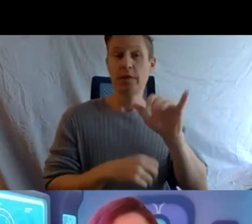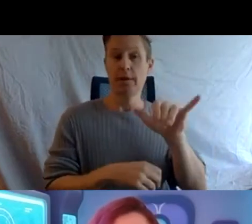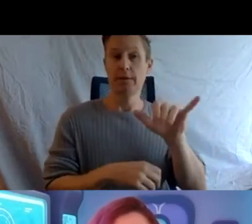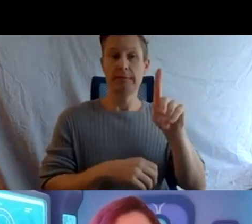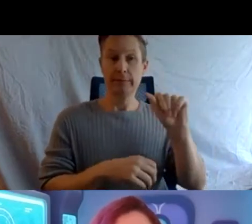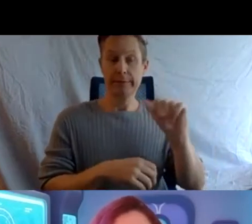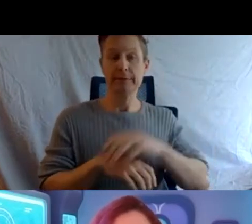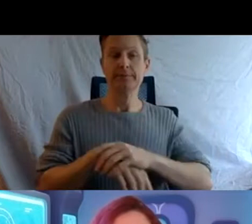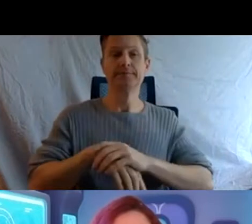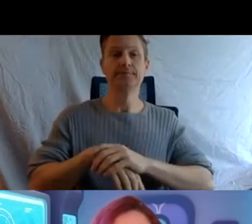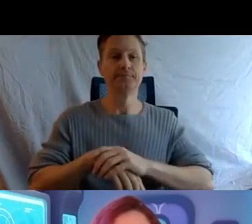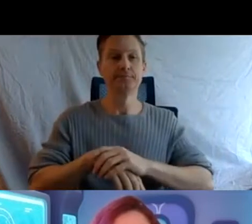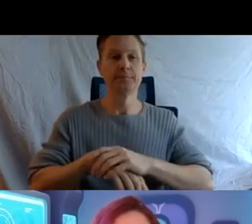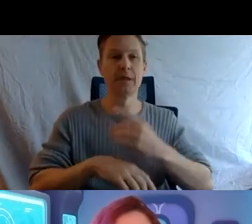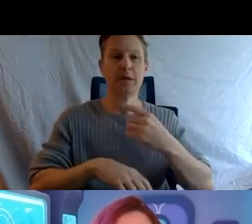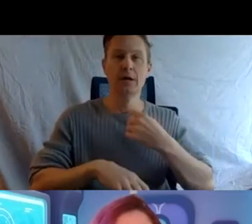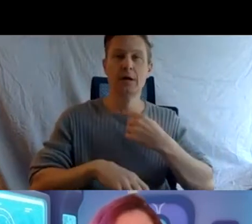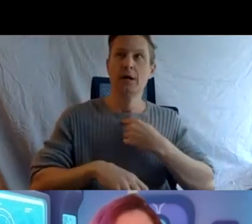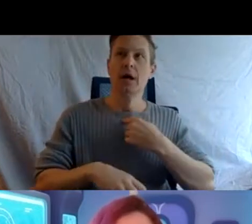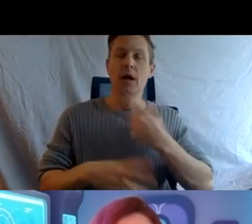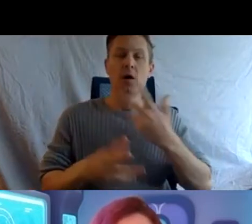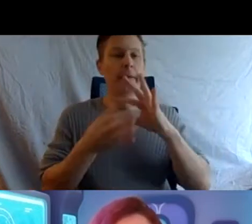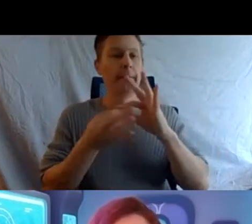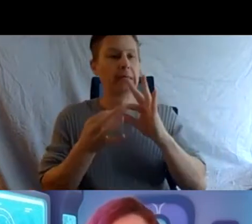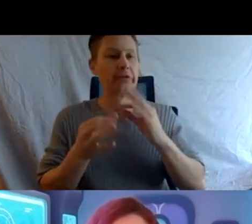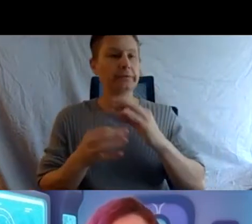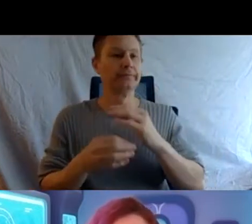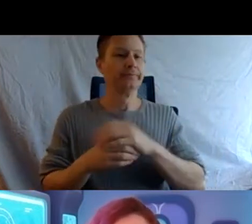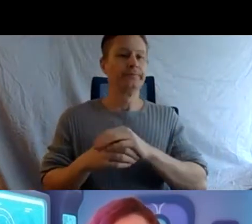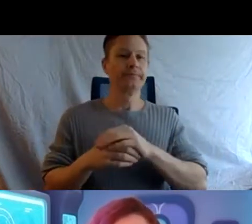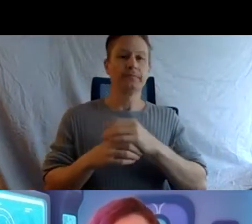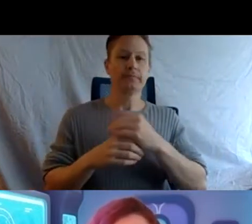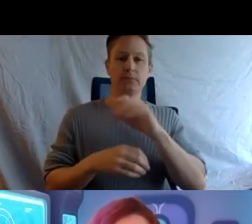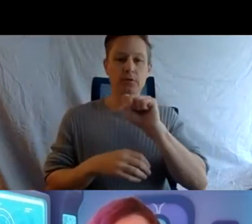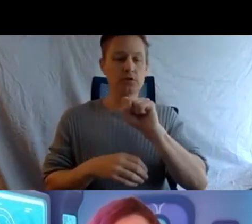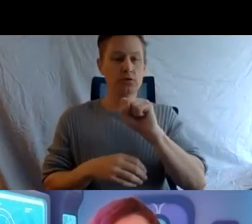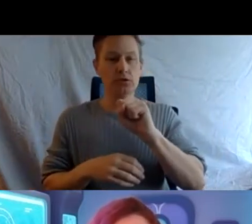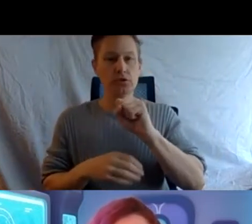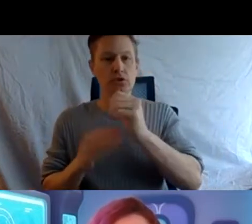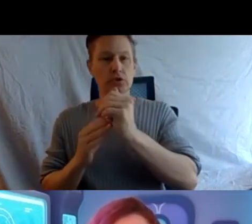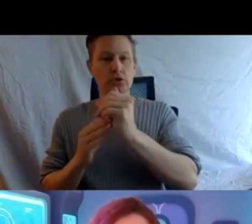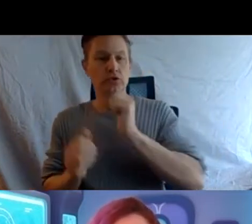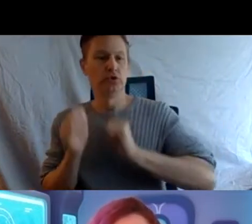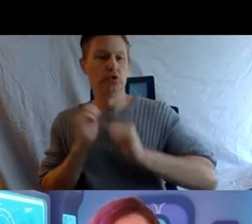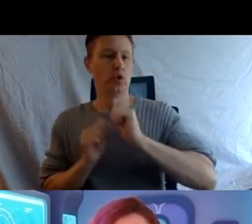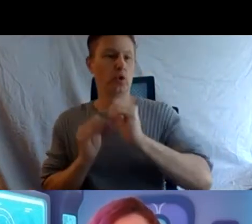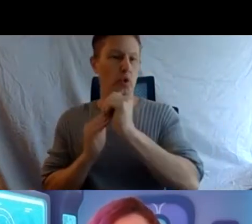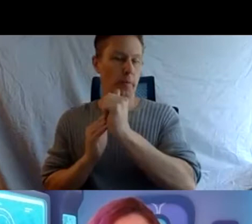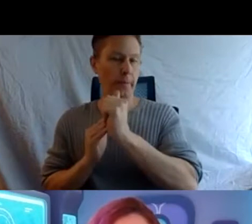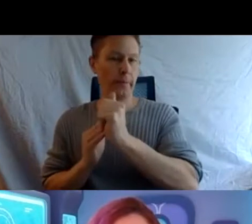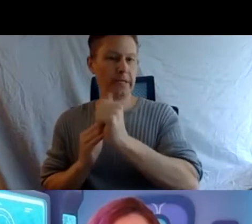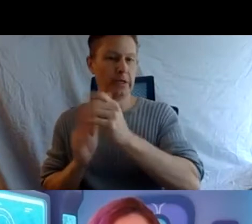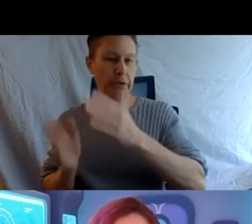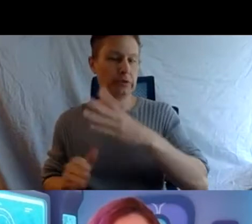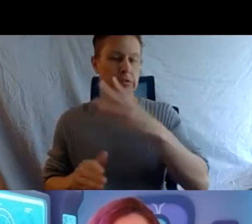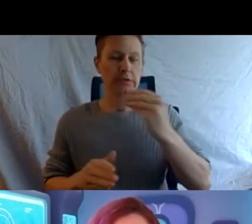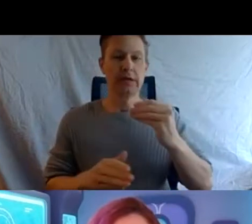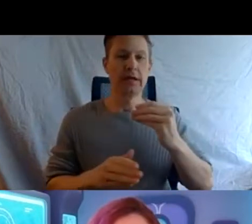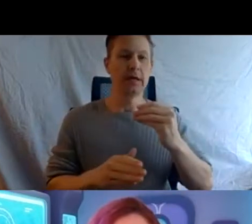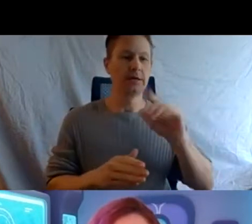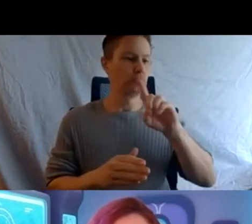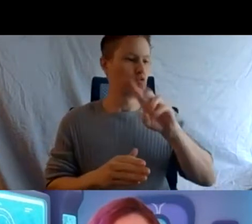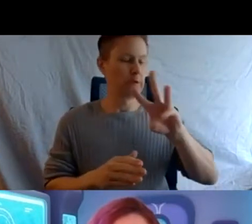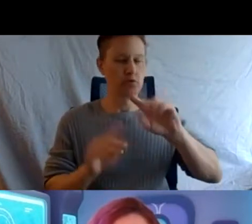say how thoughtful the showrunners were and DreamWorks and everyone in terms of developing Ari's